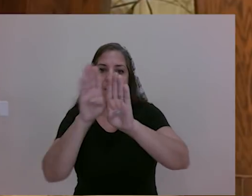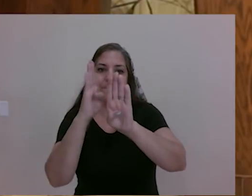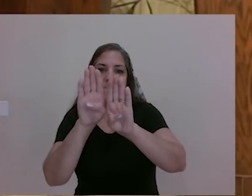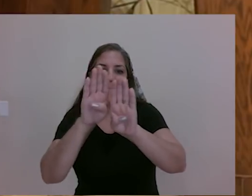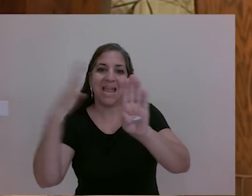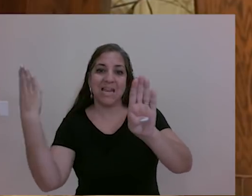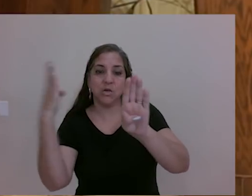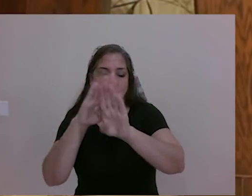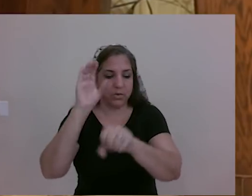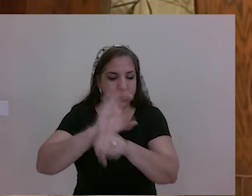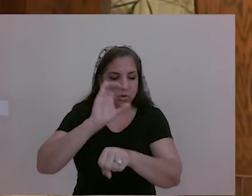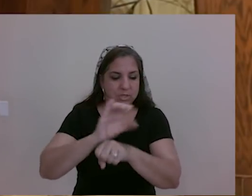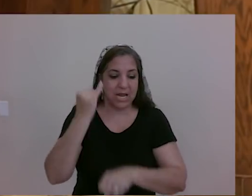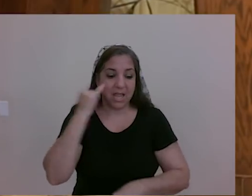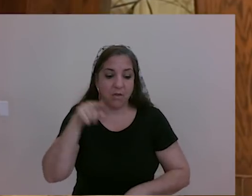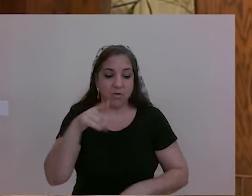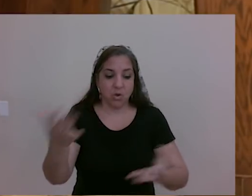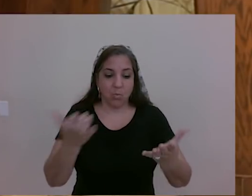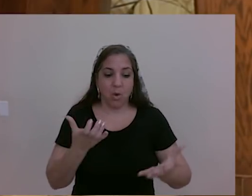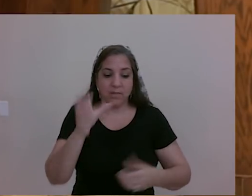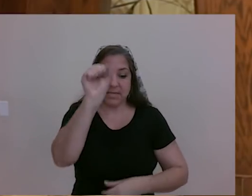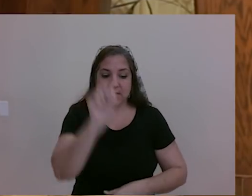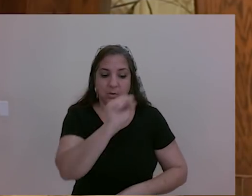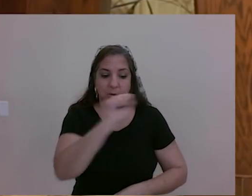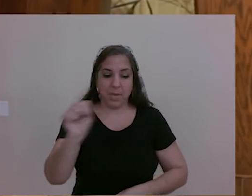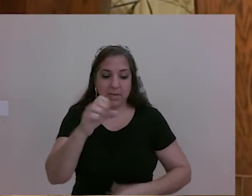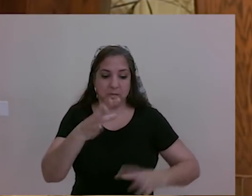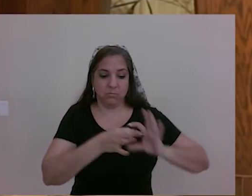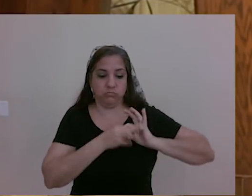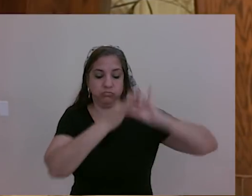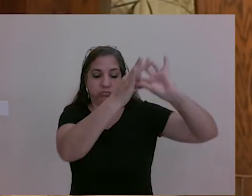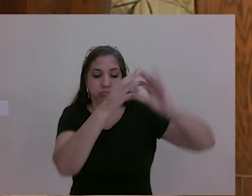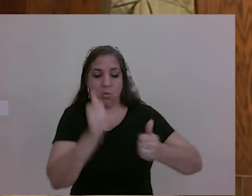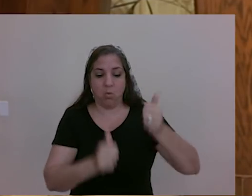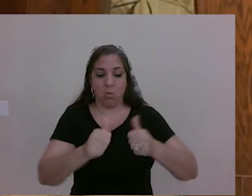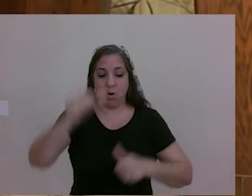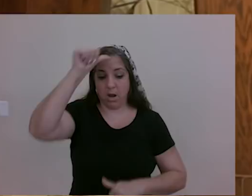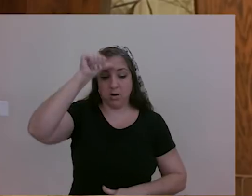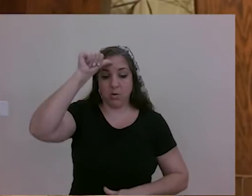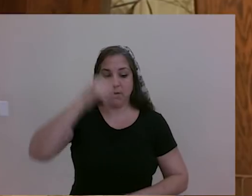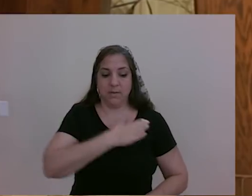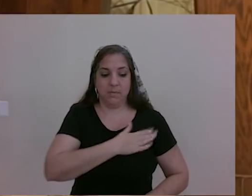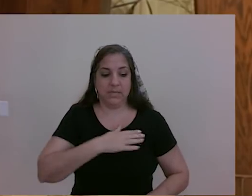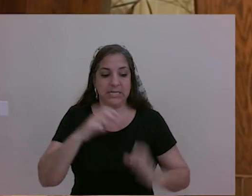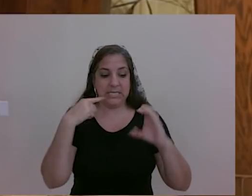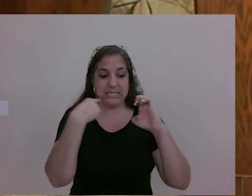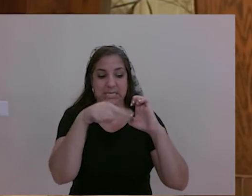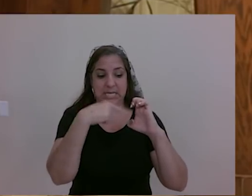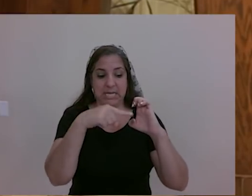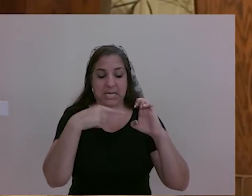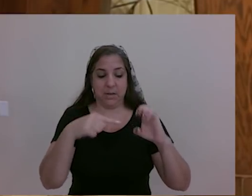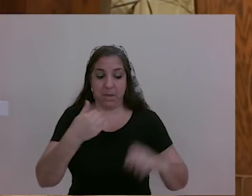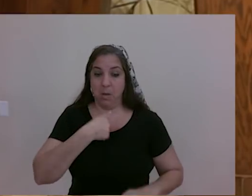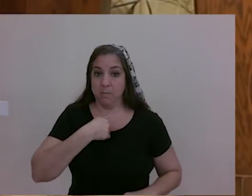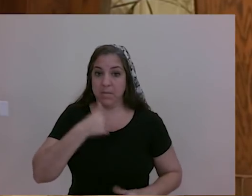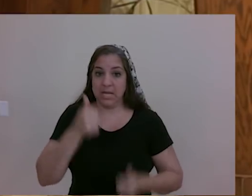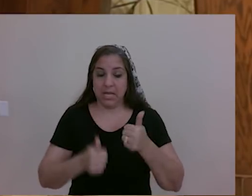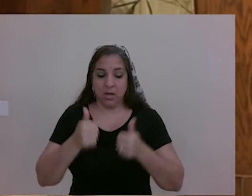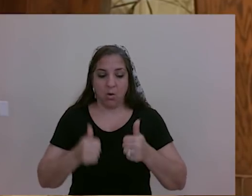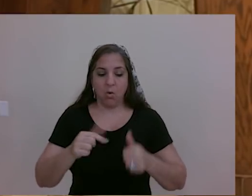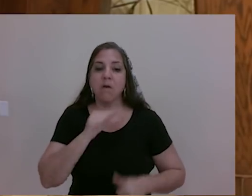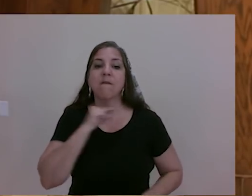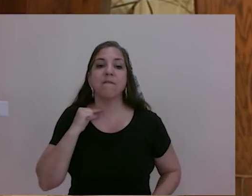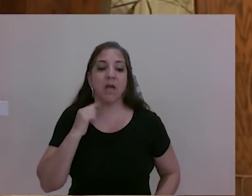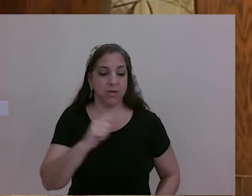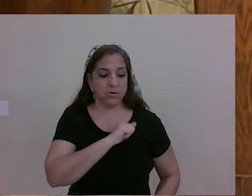please email Father Tobin or myself, contact the parish office. If you have any suggestions on how we can better serve you during